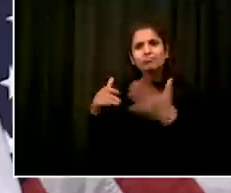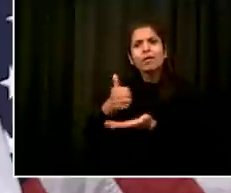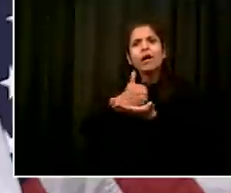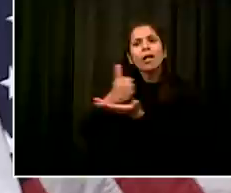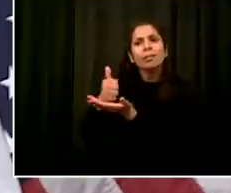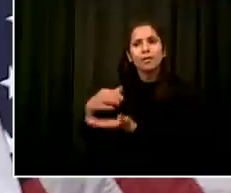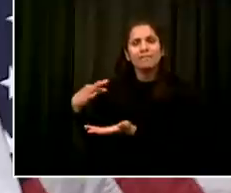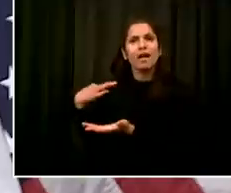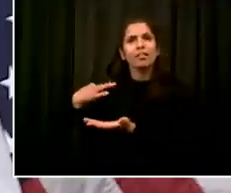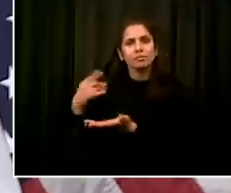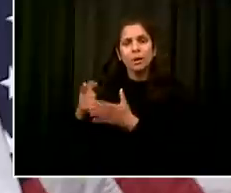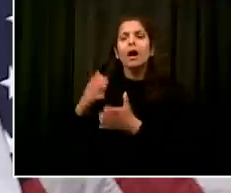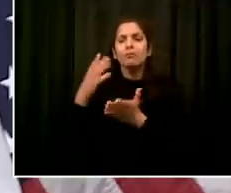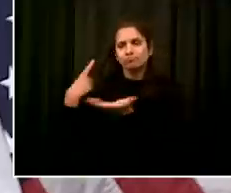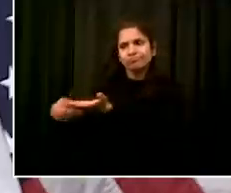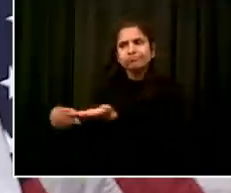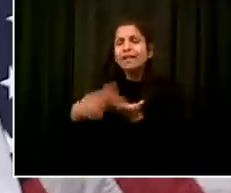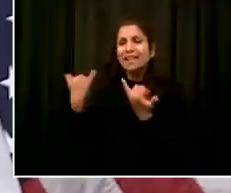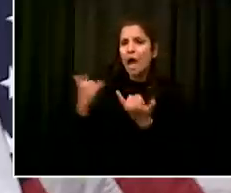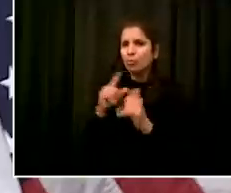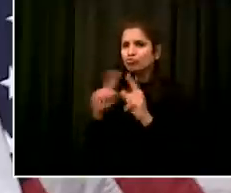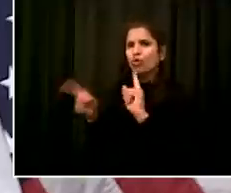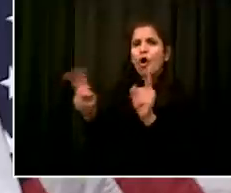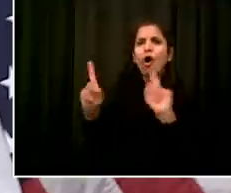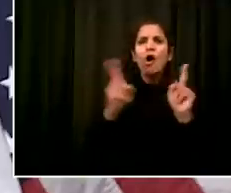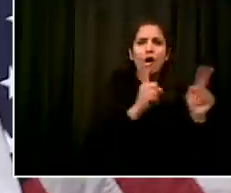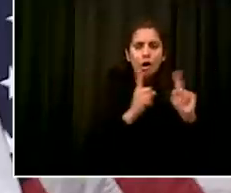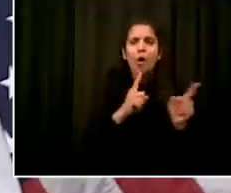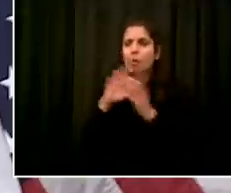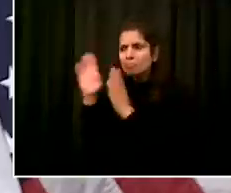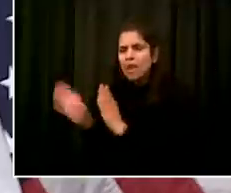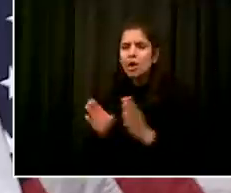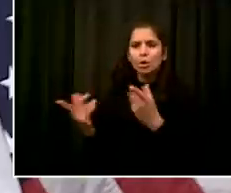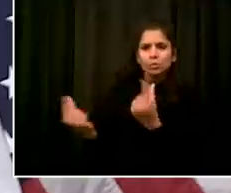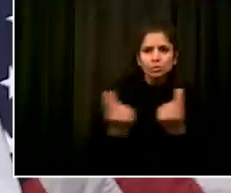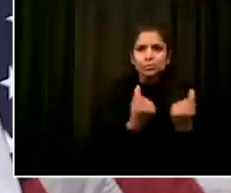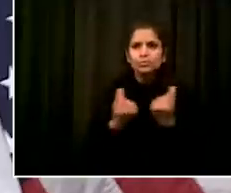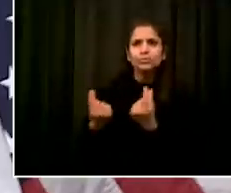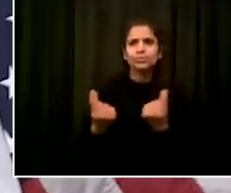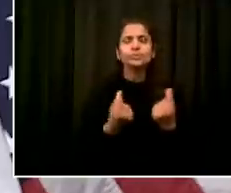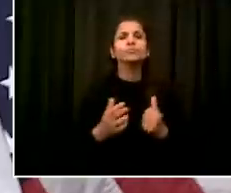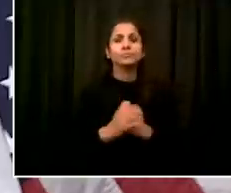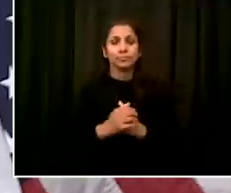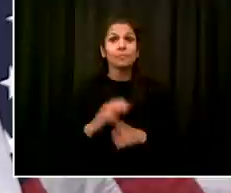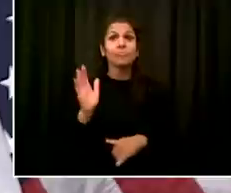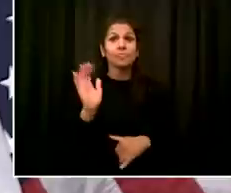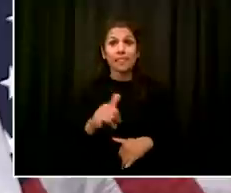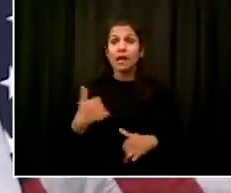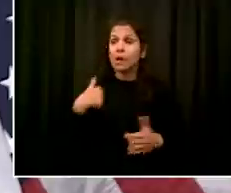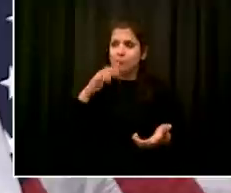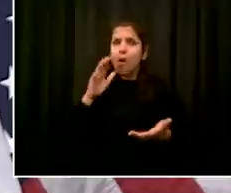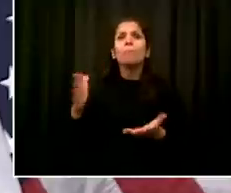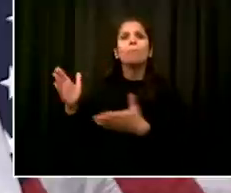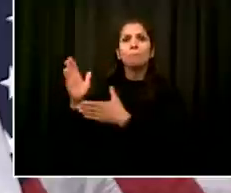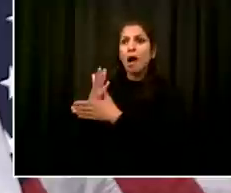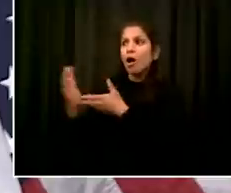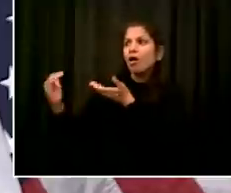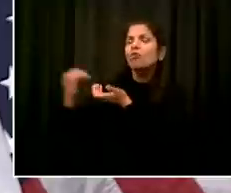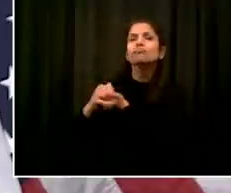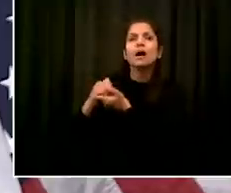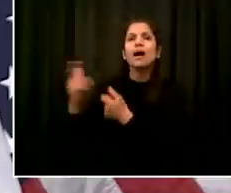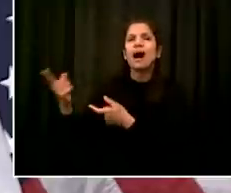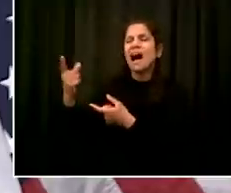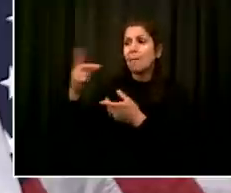powerfully. We want this to make to work as well. So we will help them. We're going to give the million face coverings for